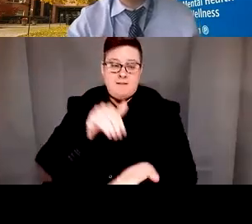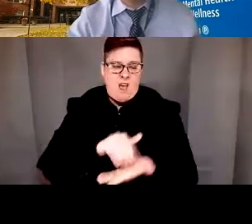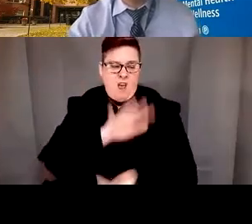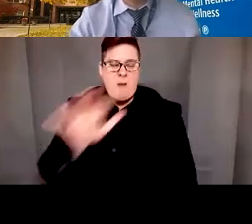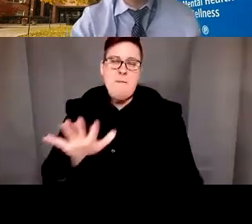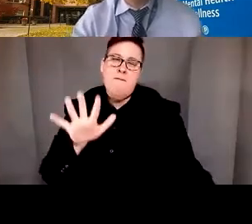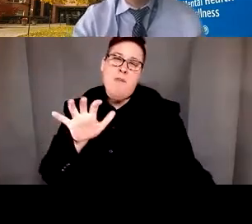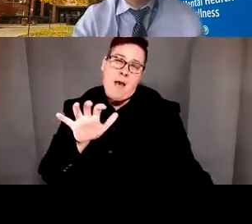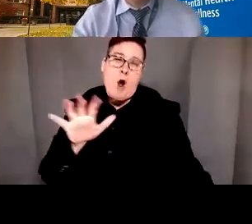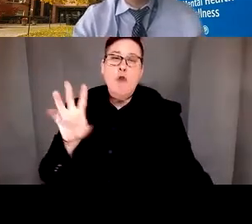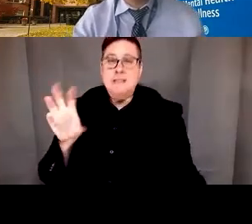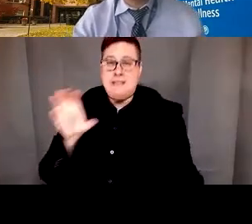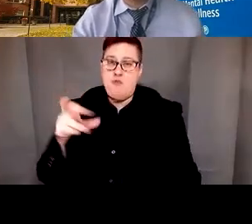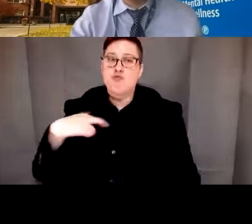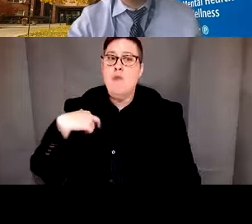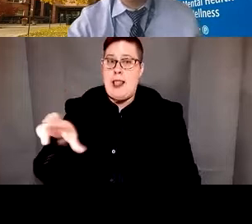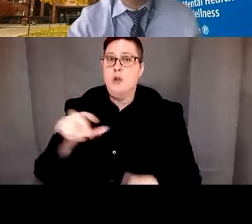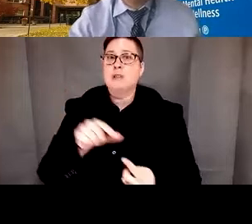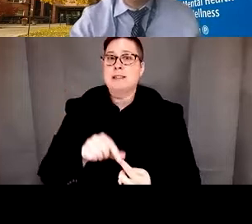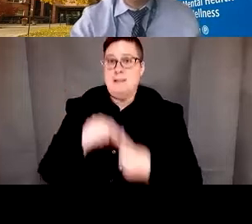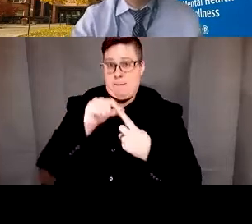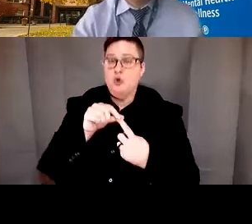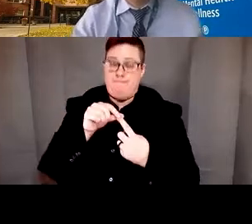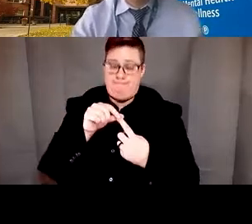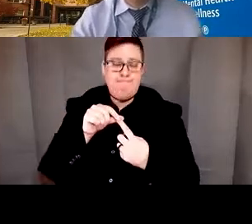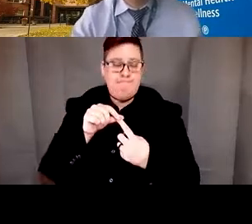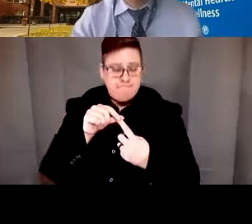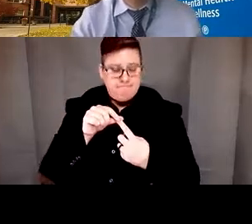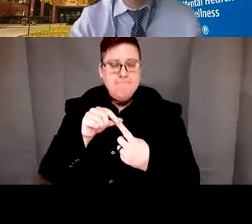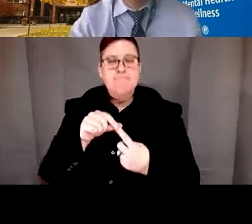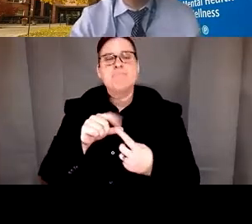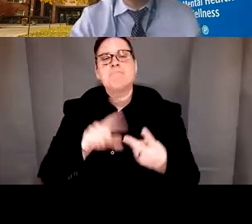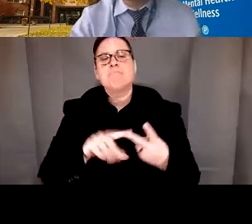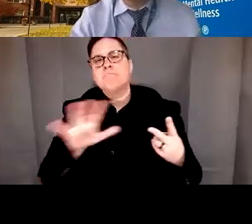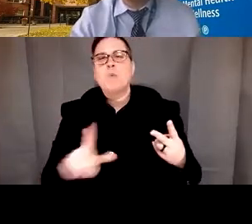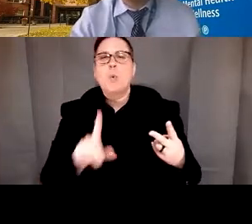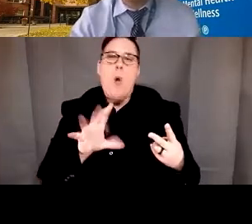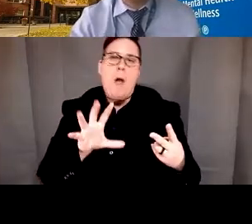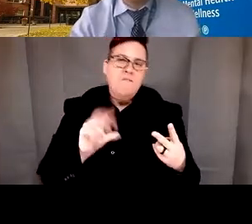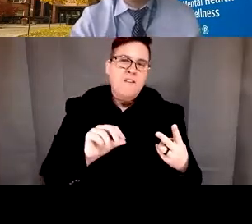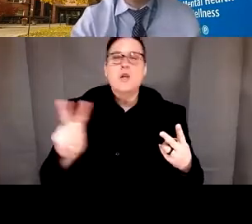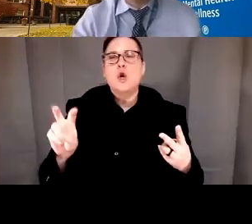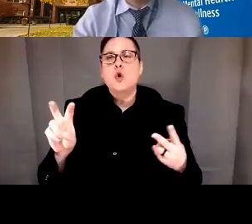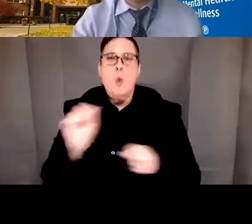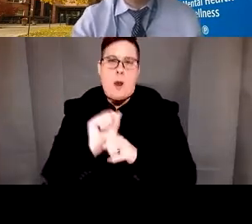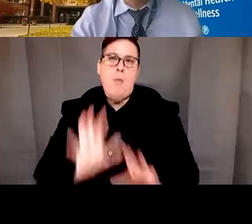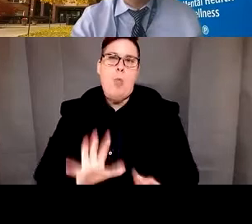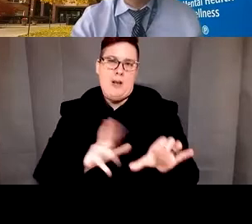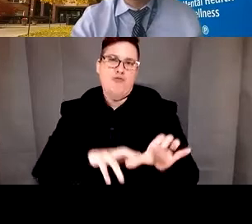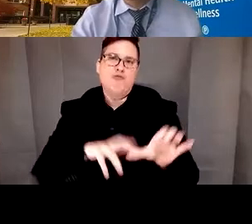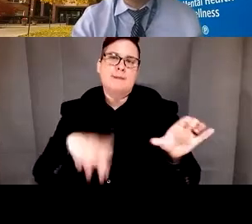to 600 religious exemptions that are granted, and there were about 150 to 200